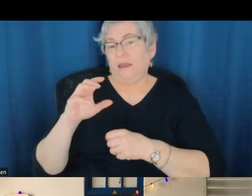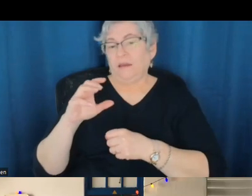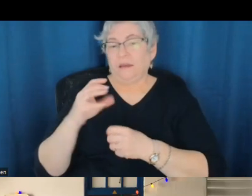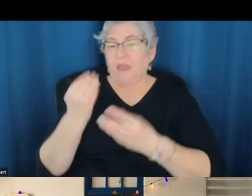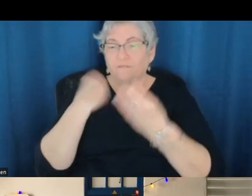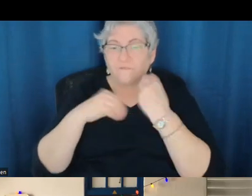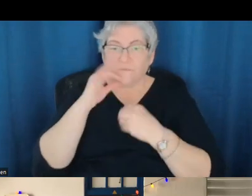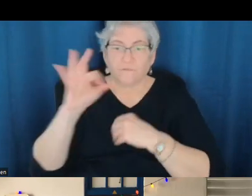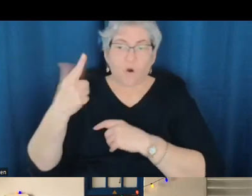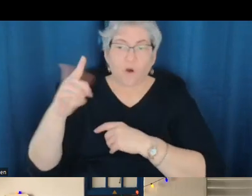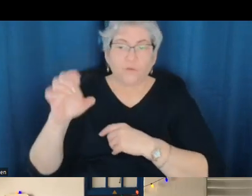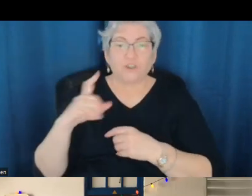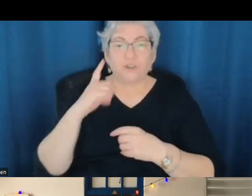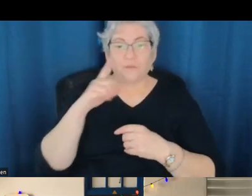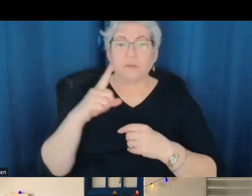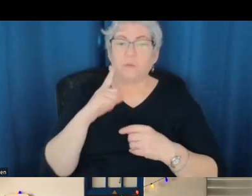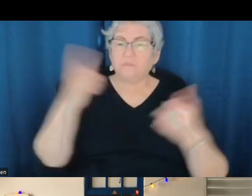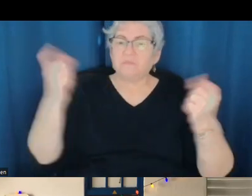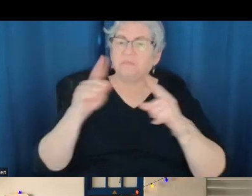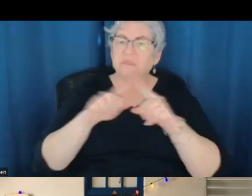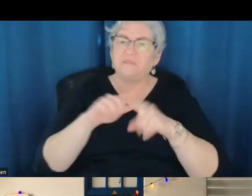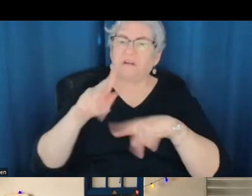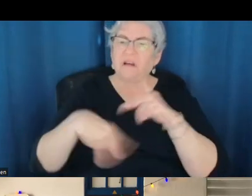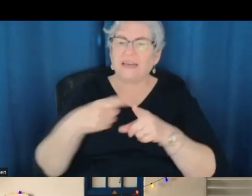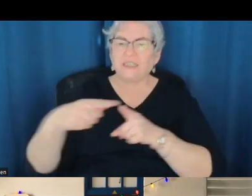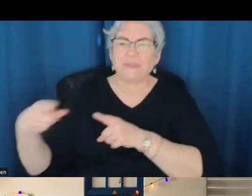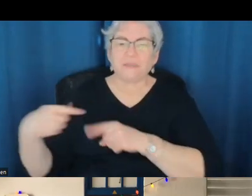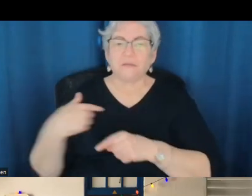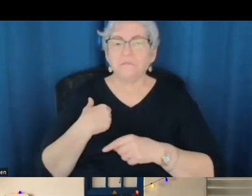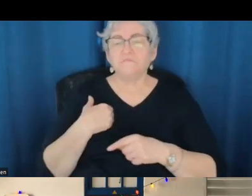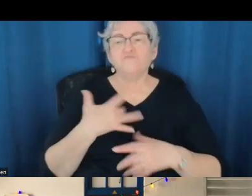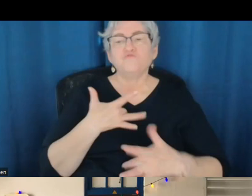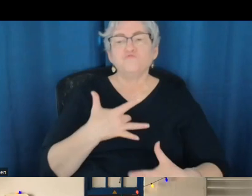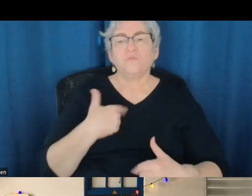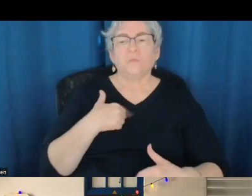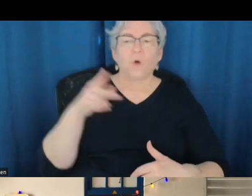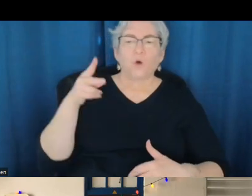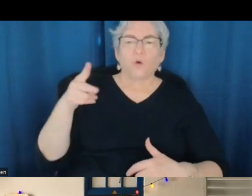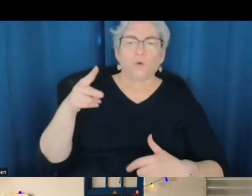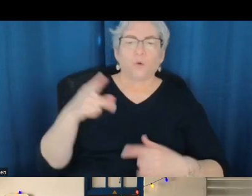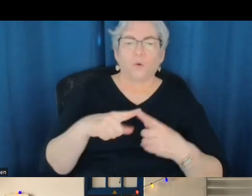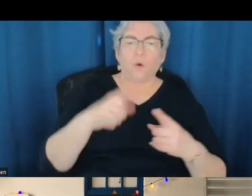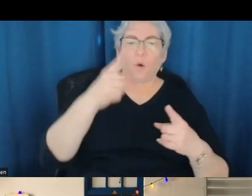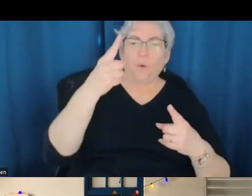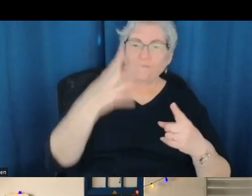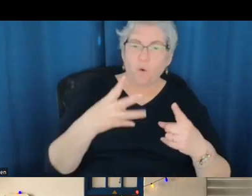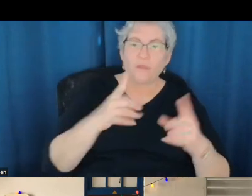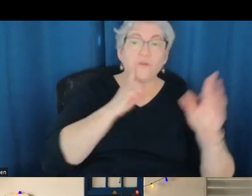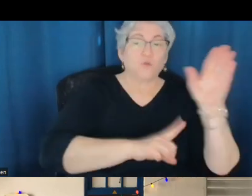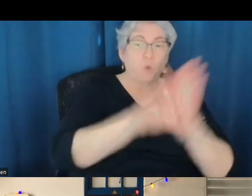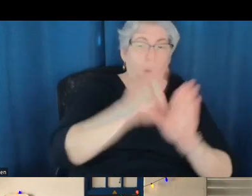garden. While there is no perfect formula, I target for a ratio of 1/4 tall structural